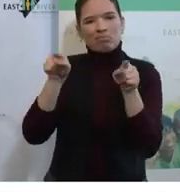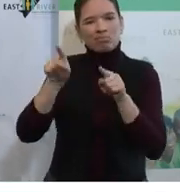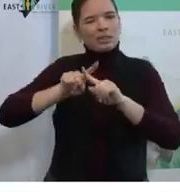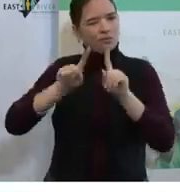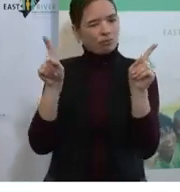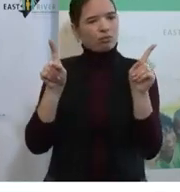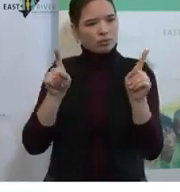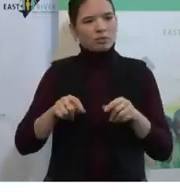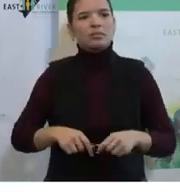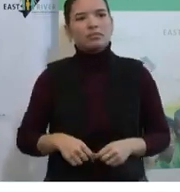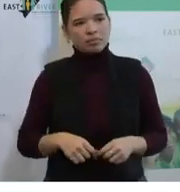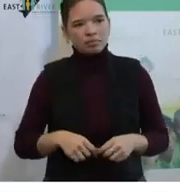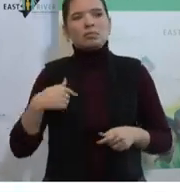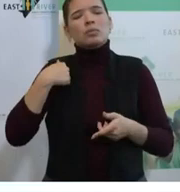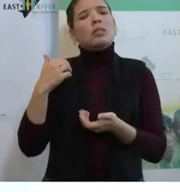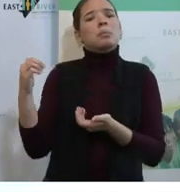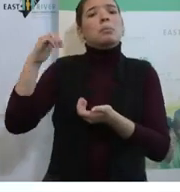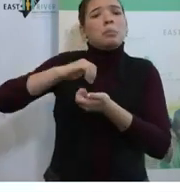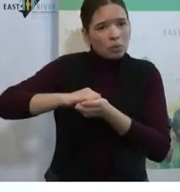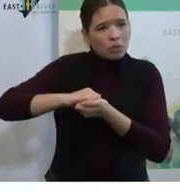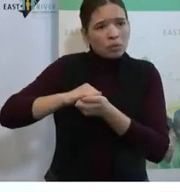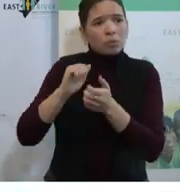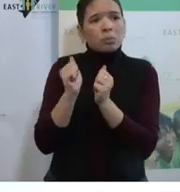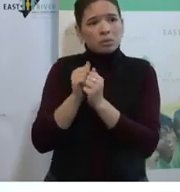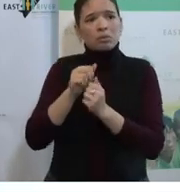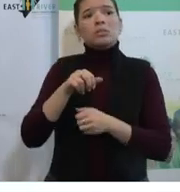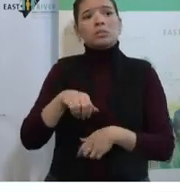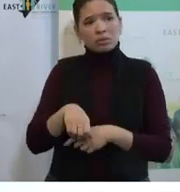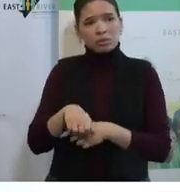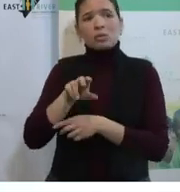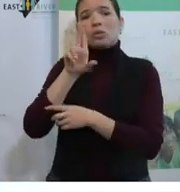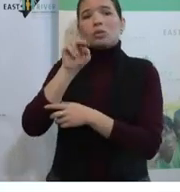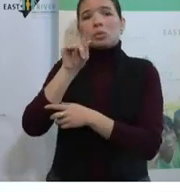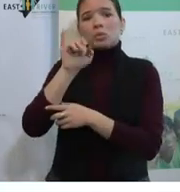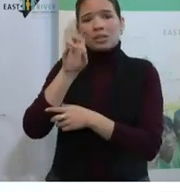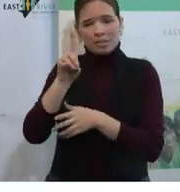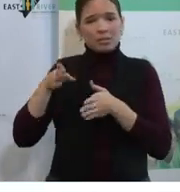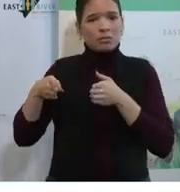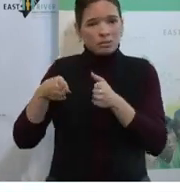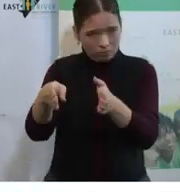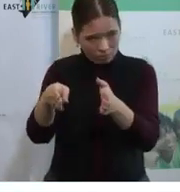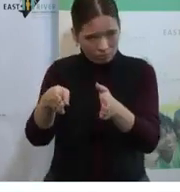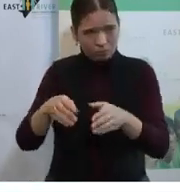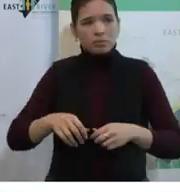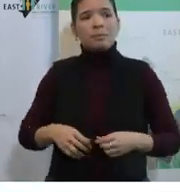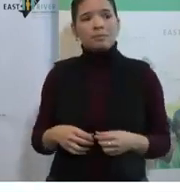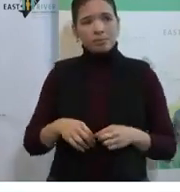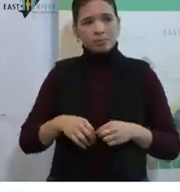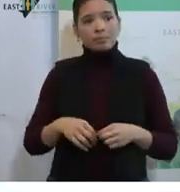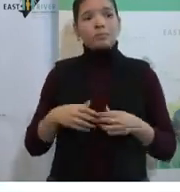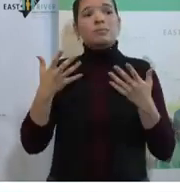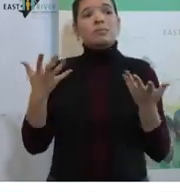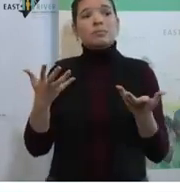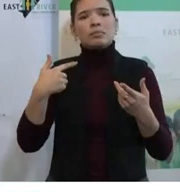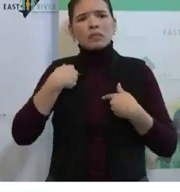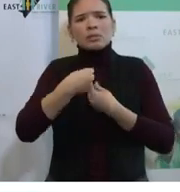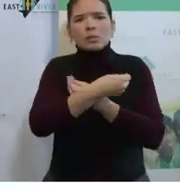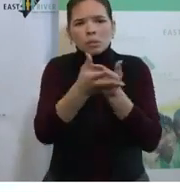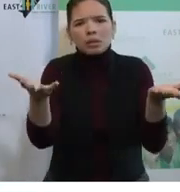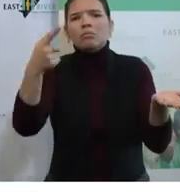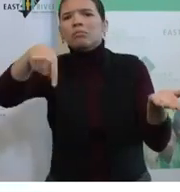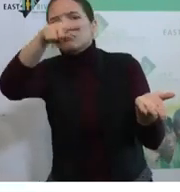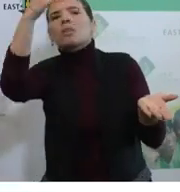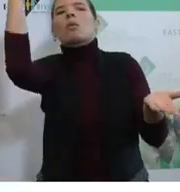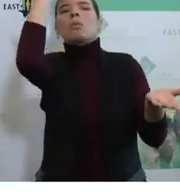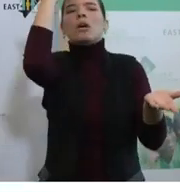United Way of the National Capital Area a Earned Income Tax Credit Awareness Day this Friday,